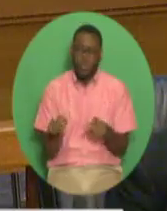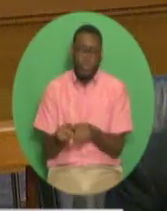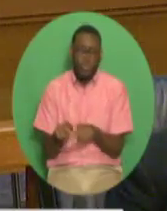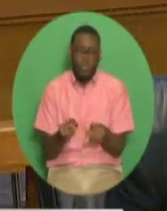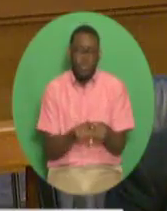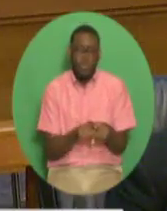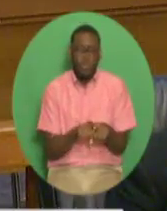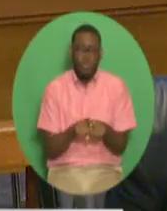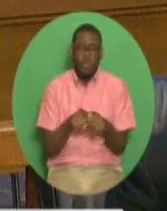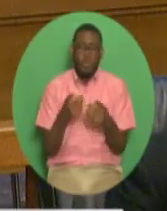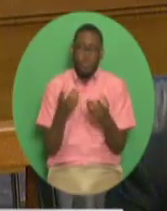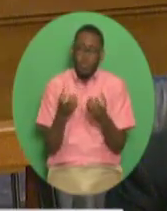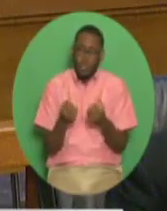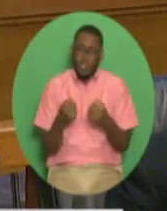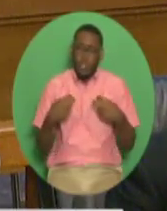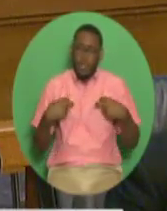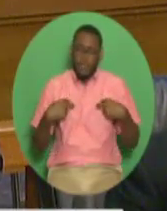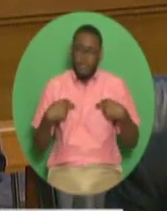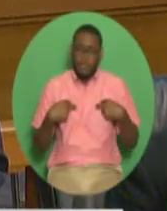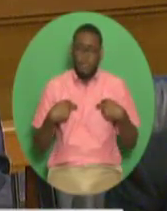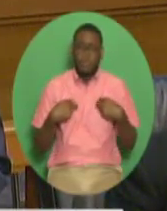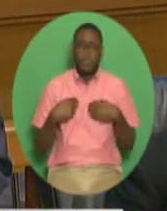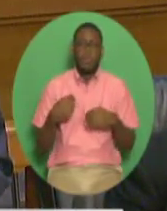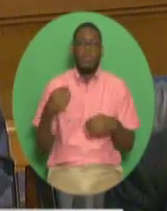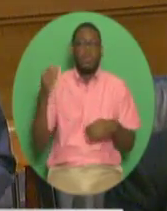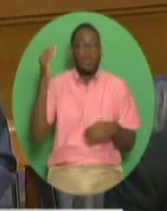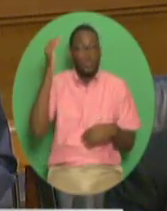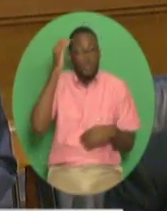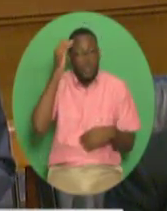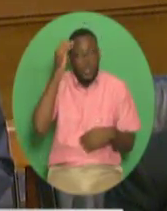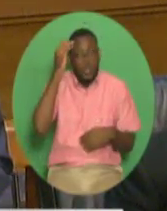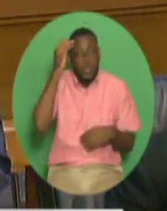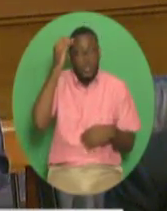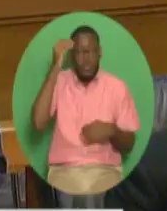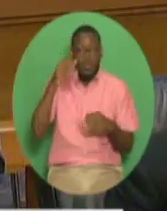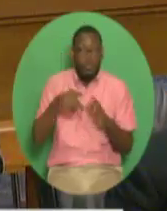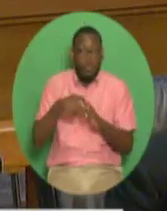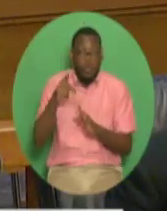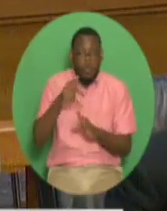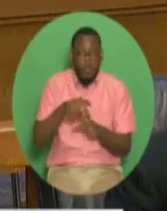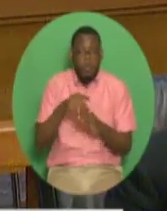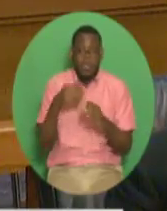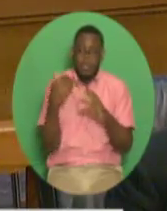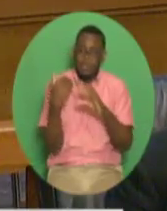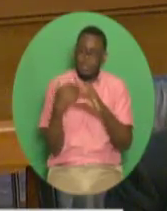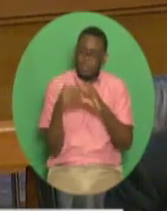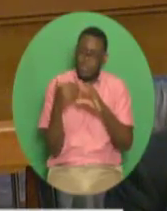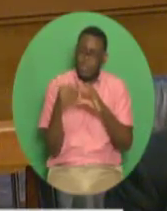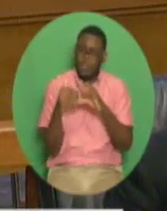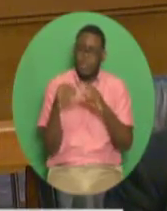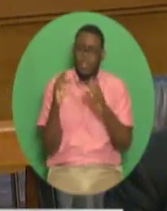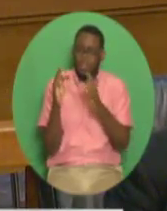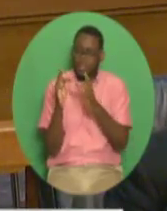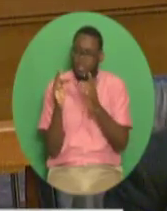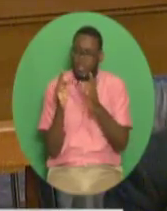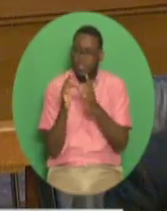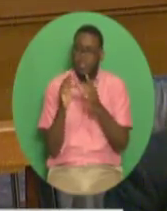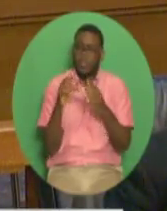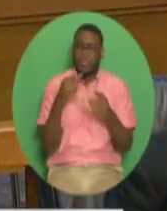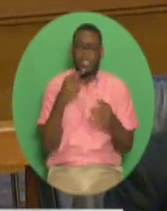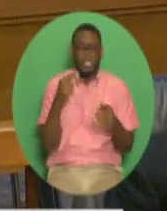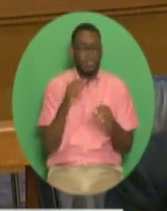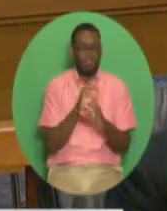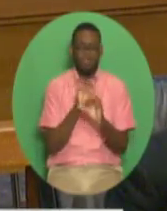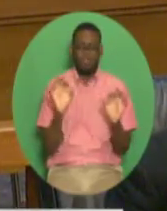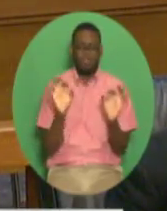e-government and knowledge brokering program and the establishment of a virtual call center in the public service. There have been no allocations, no expenditure